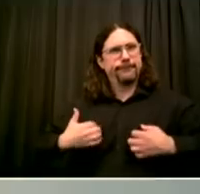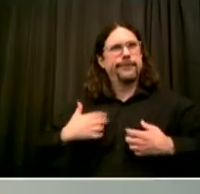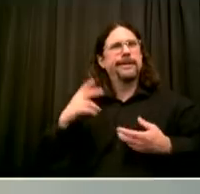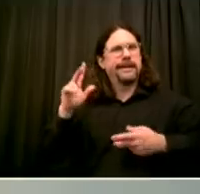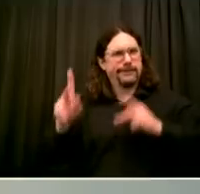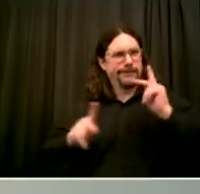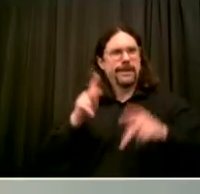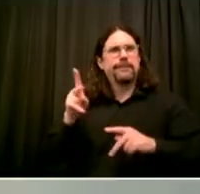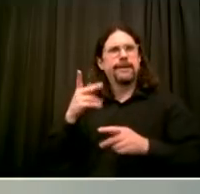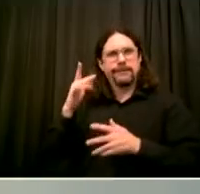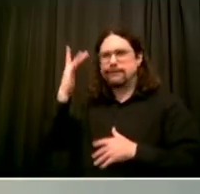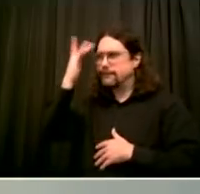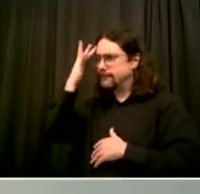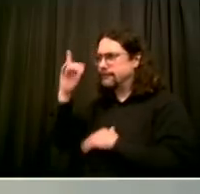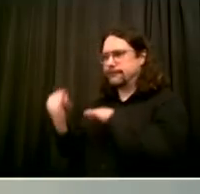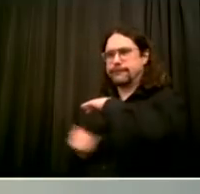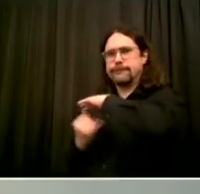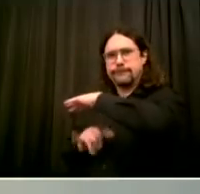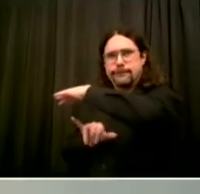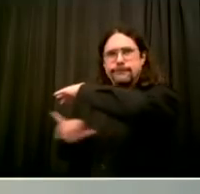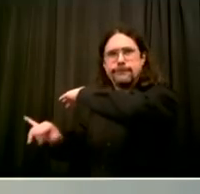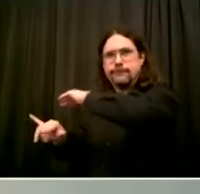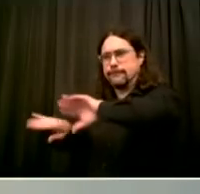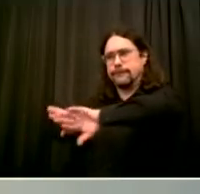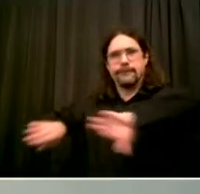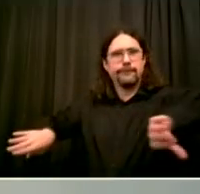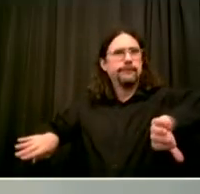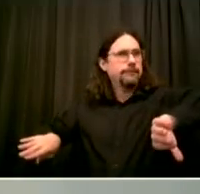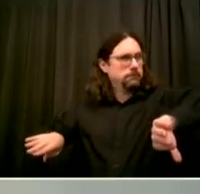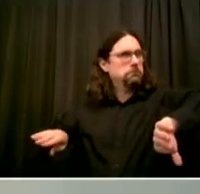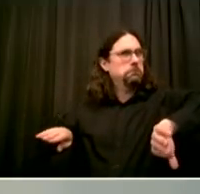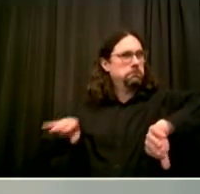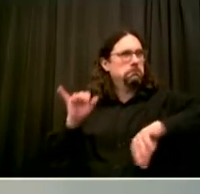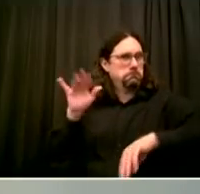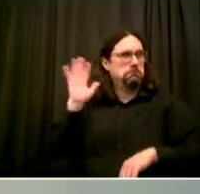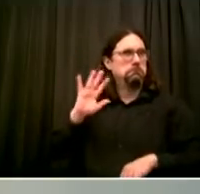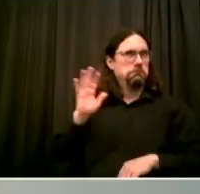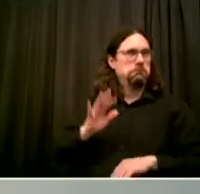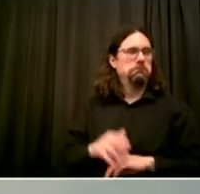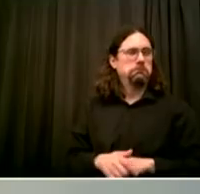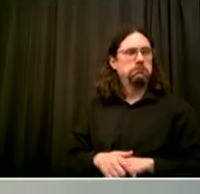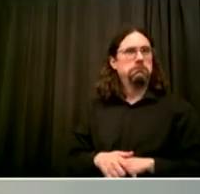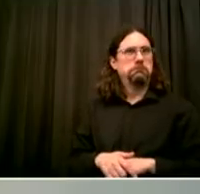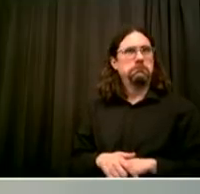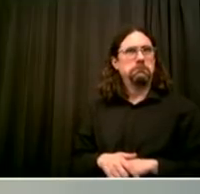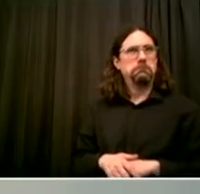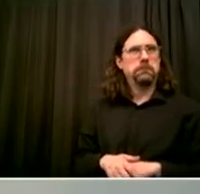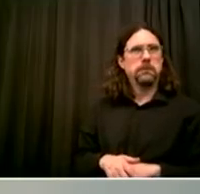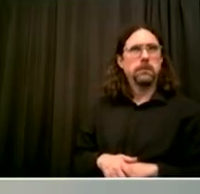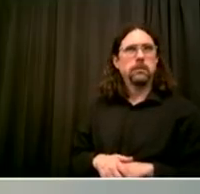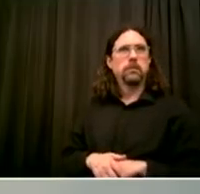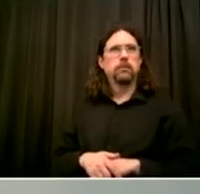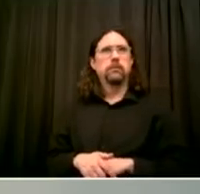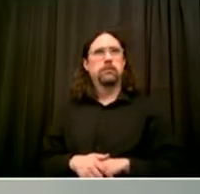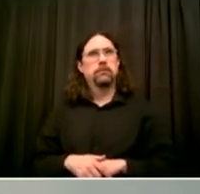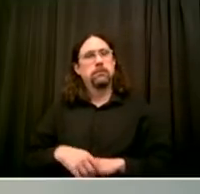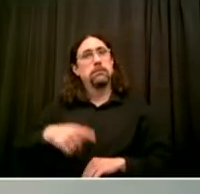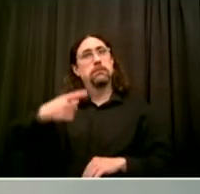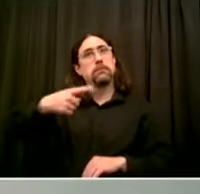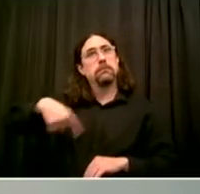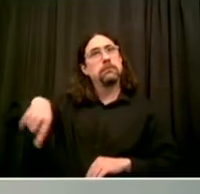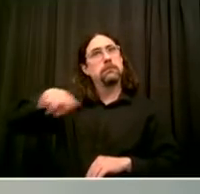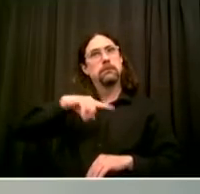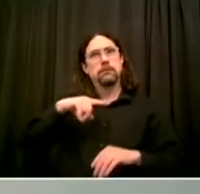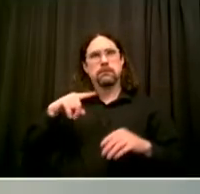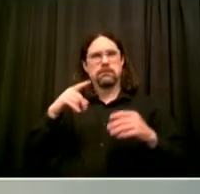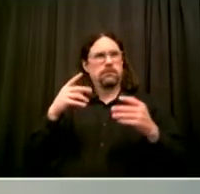is another way of telling people, look, you need to stay. You don't want us to make any orders. It's really not necessary. It would have the same